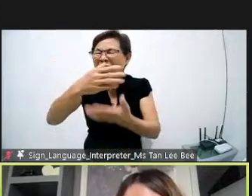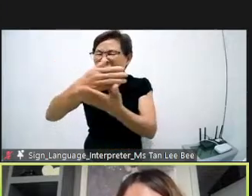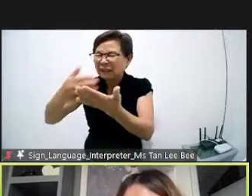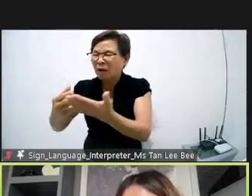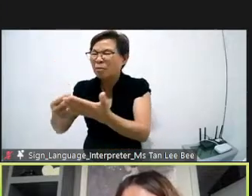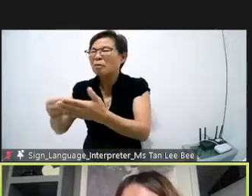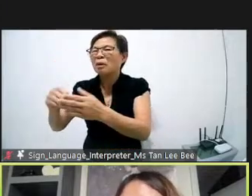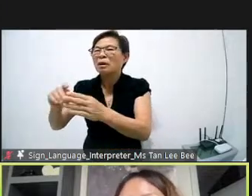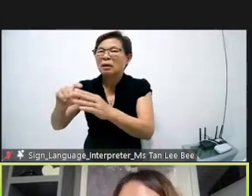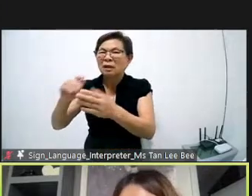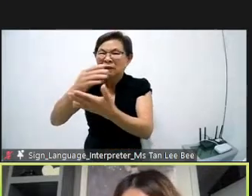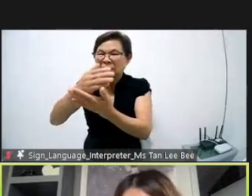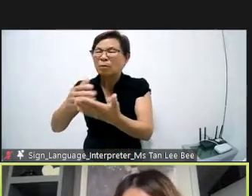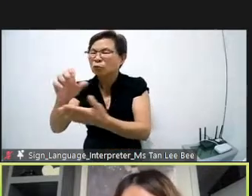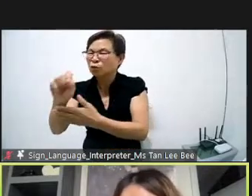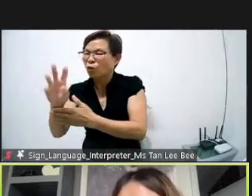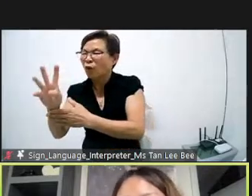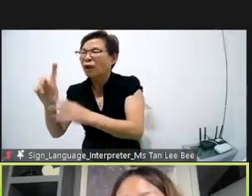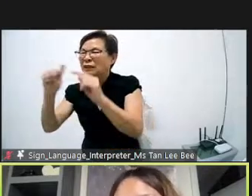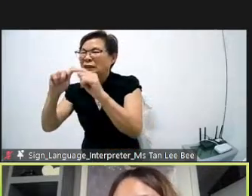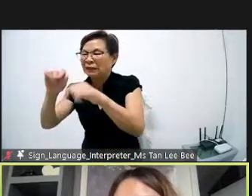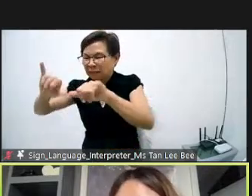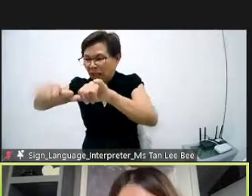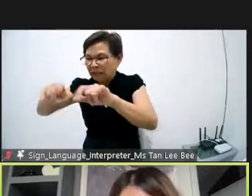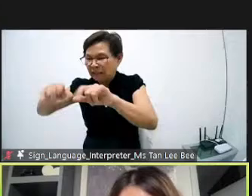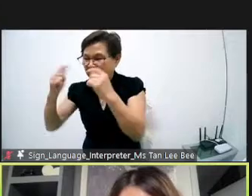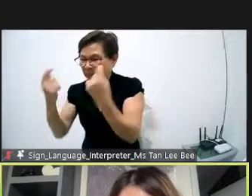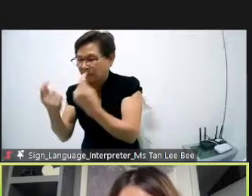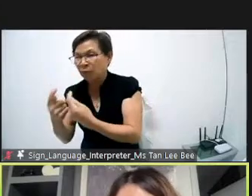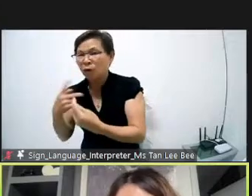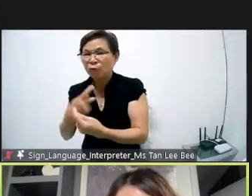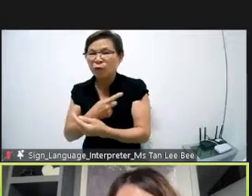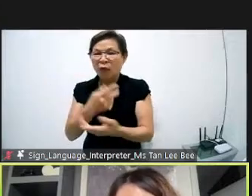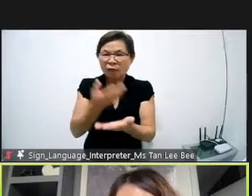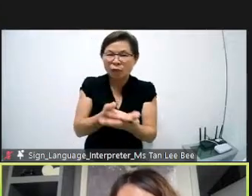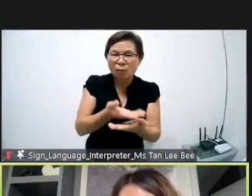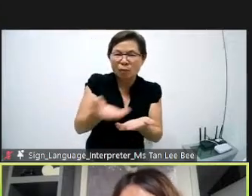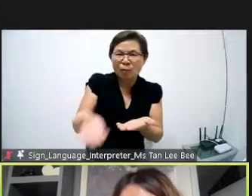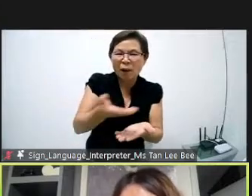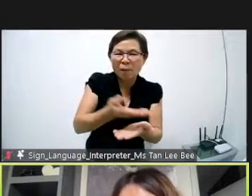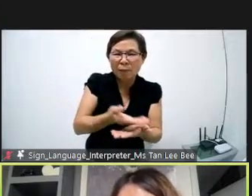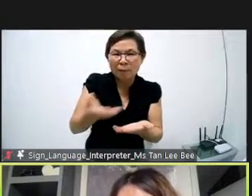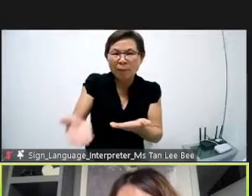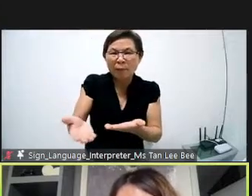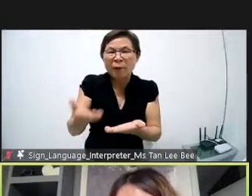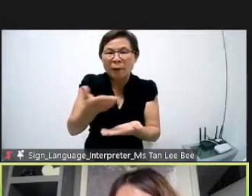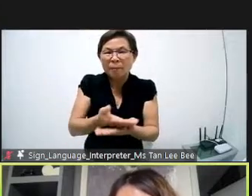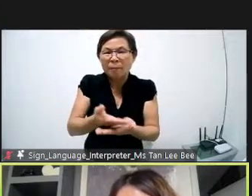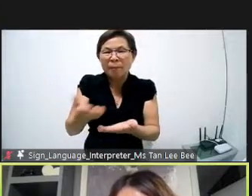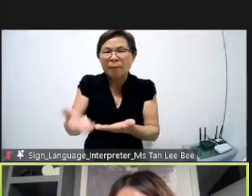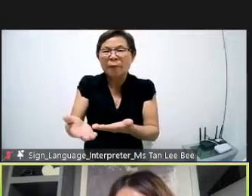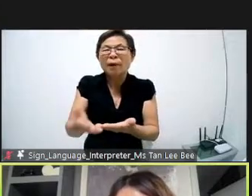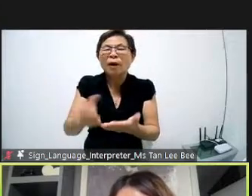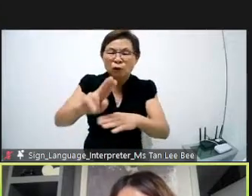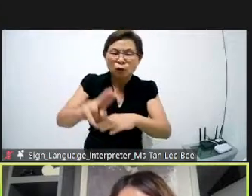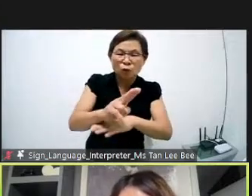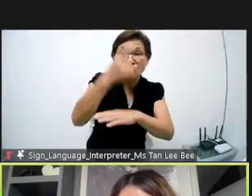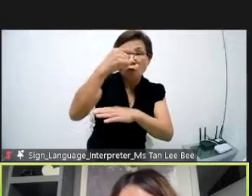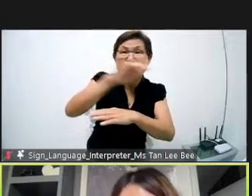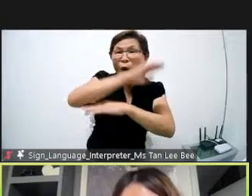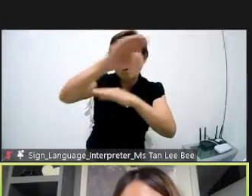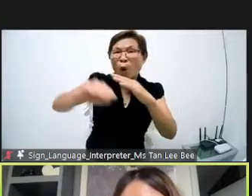engineer team. We have two blind and one Asperger syndrome who develop platform that accessible for all types